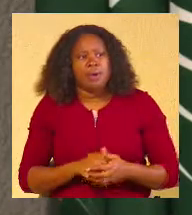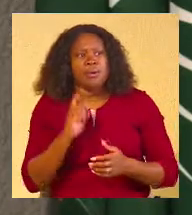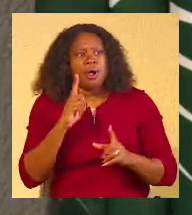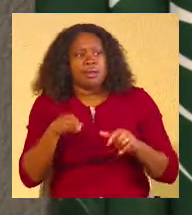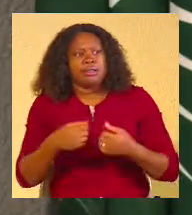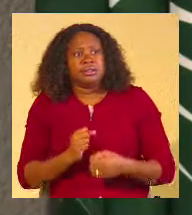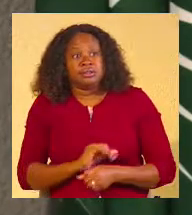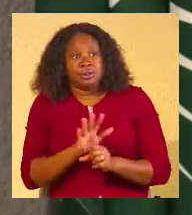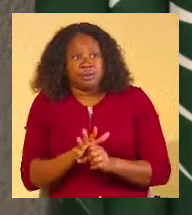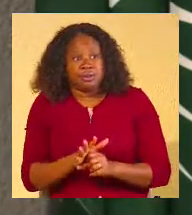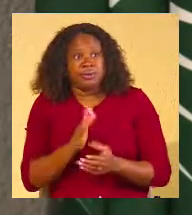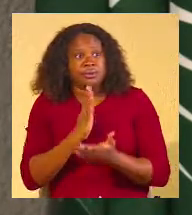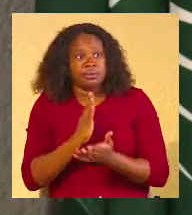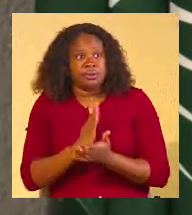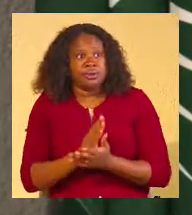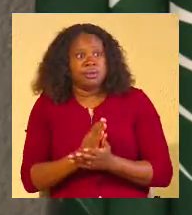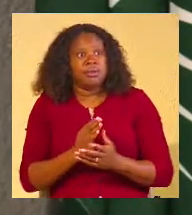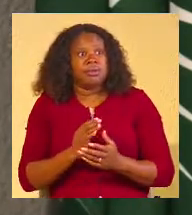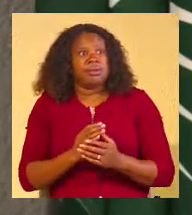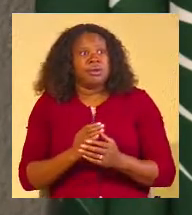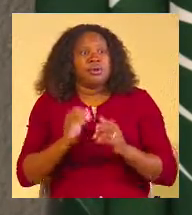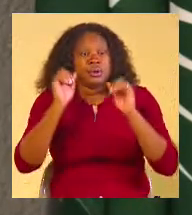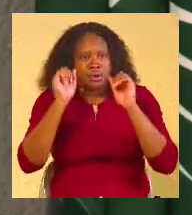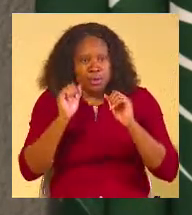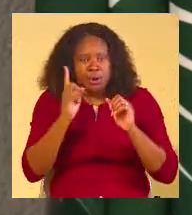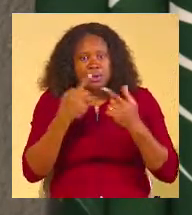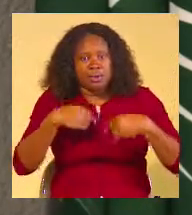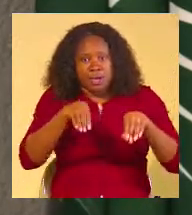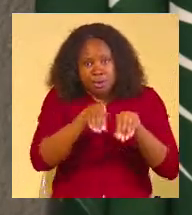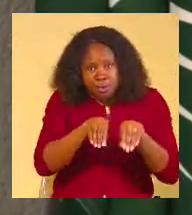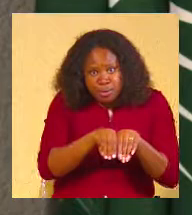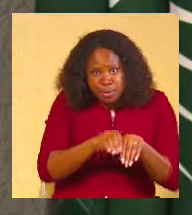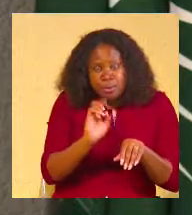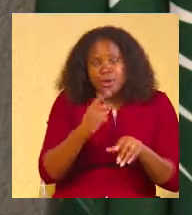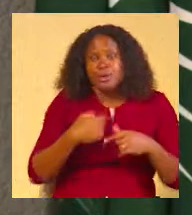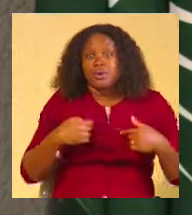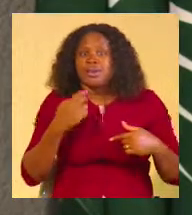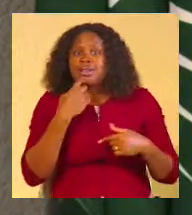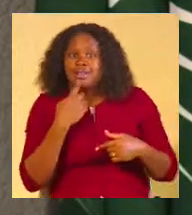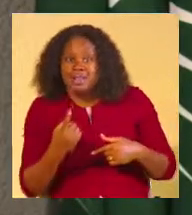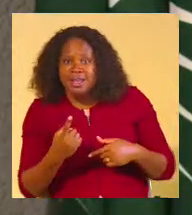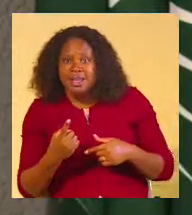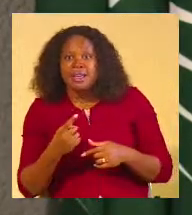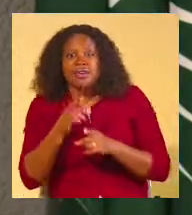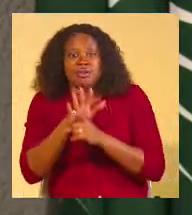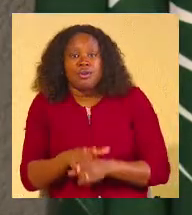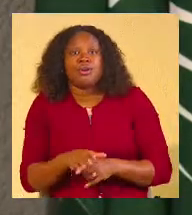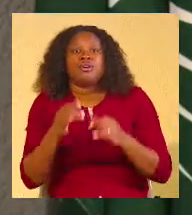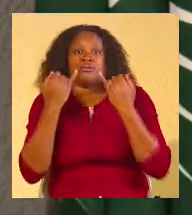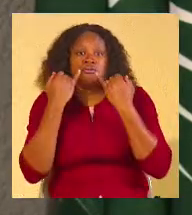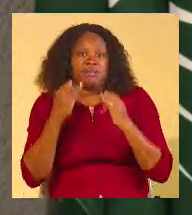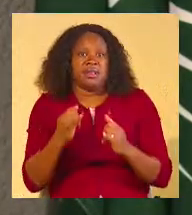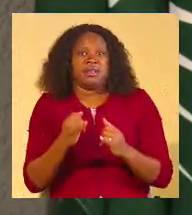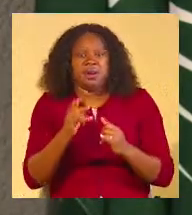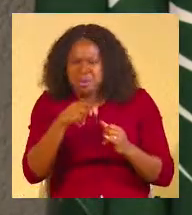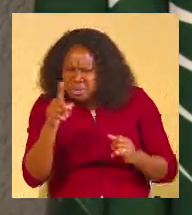is really that we have to substantiate what we do and what we say based on data and information and not in rumors.